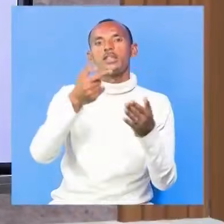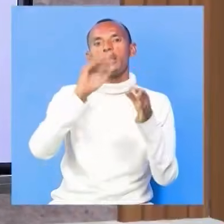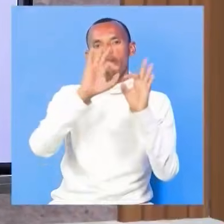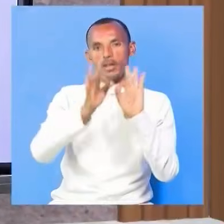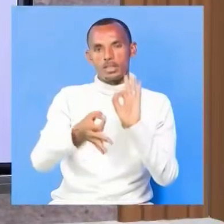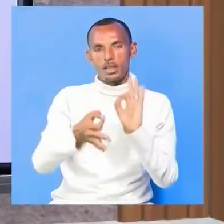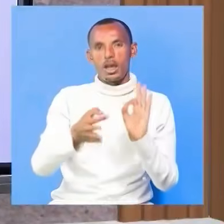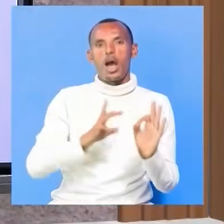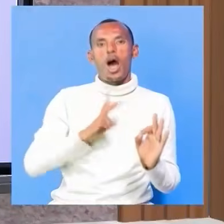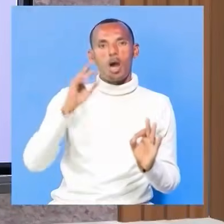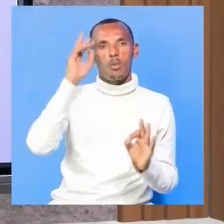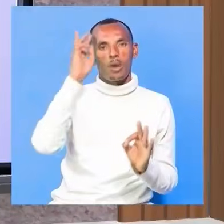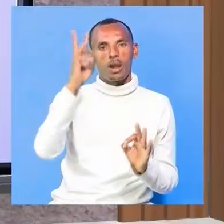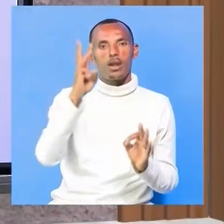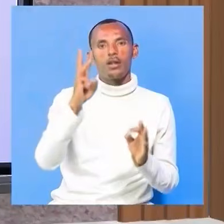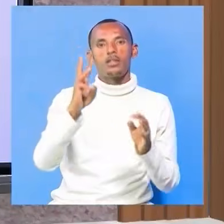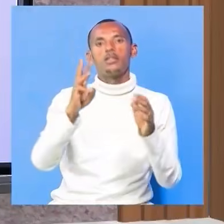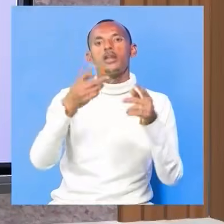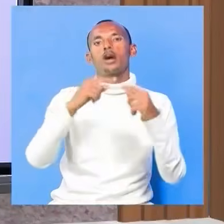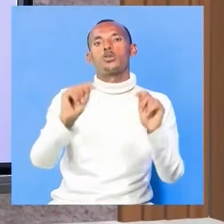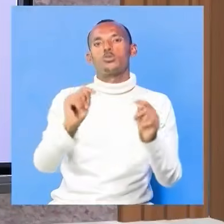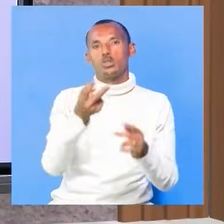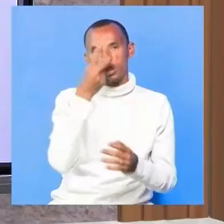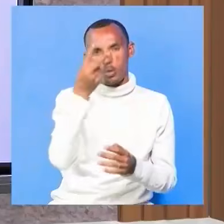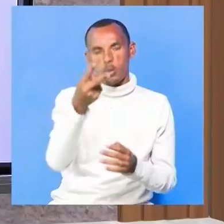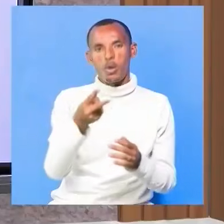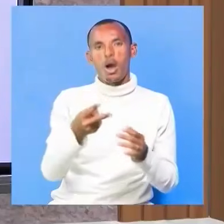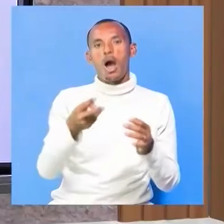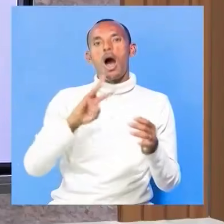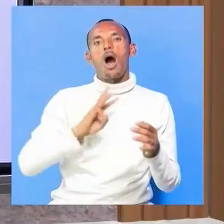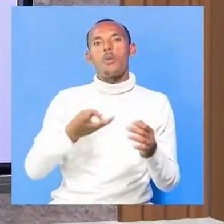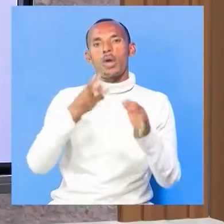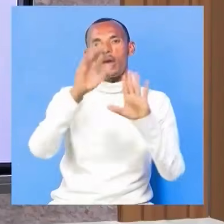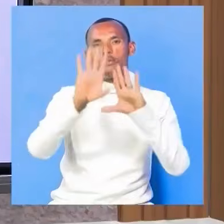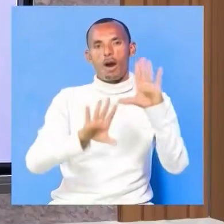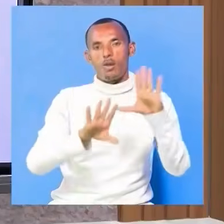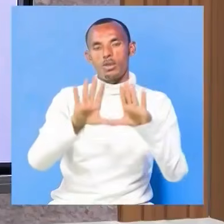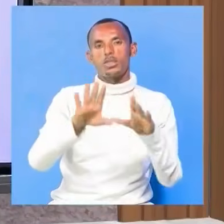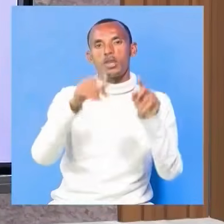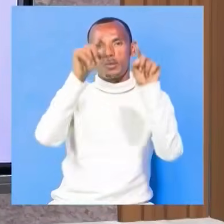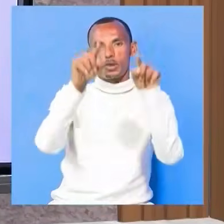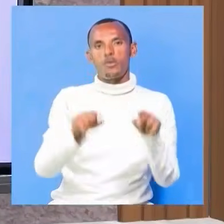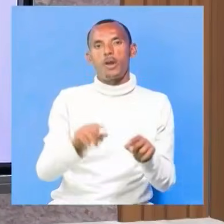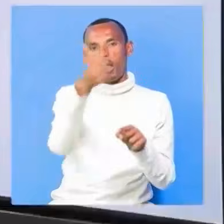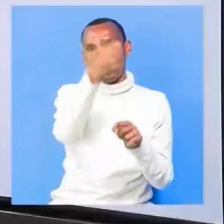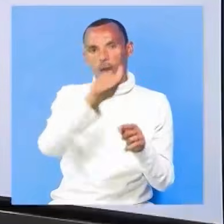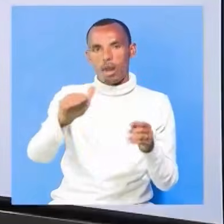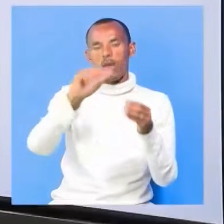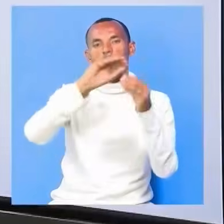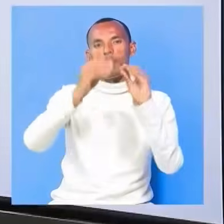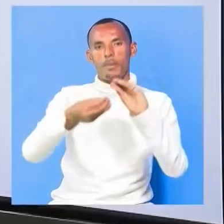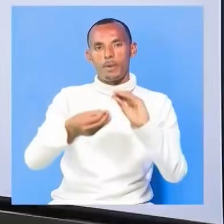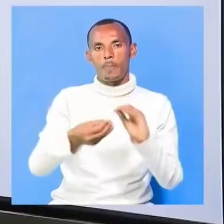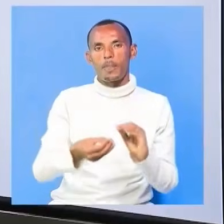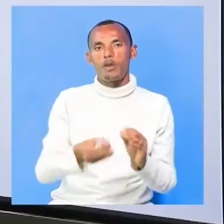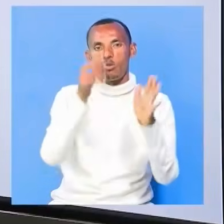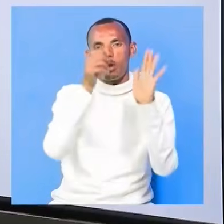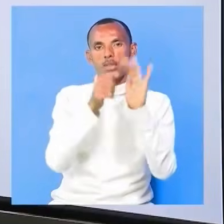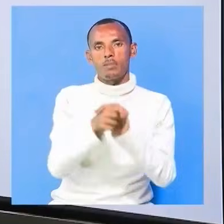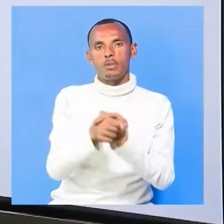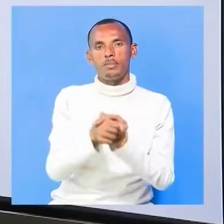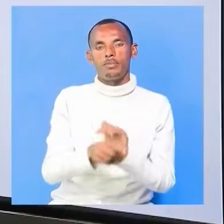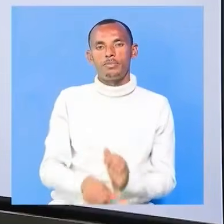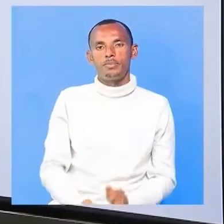this definition, I will try to show you how you can evaluate the absolute value of any number, right?